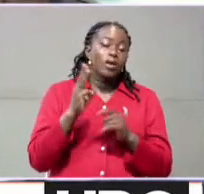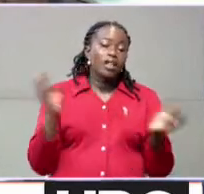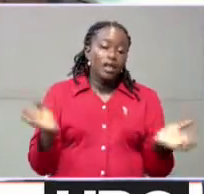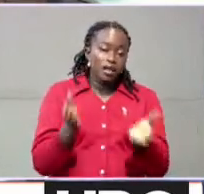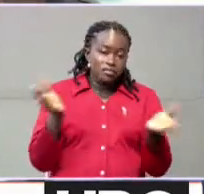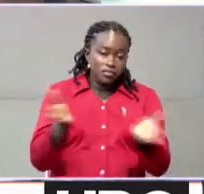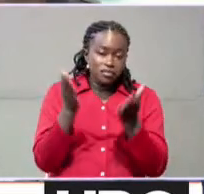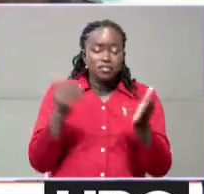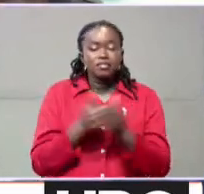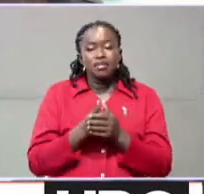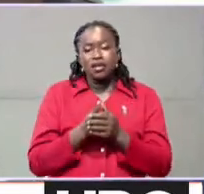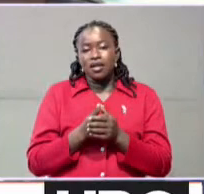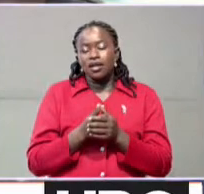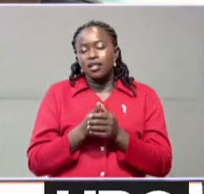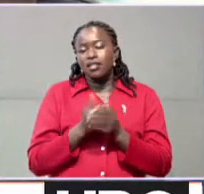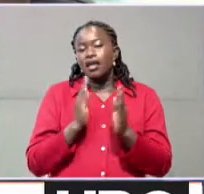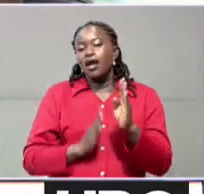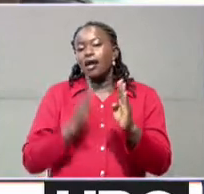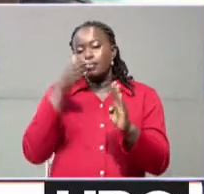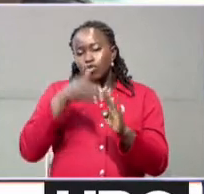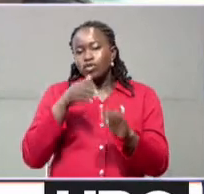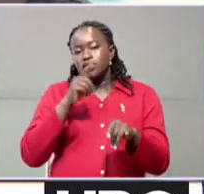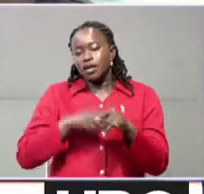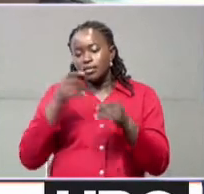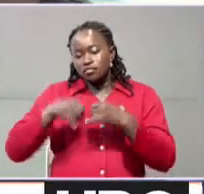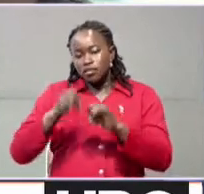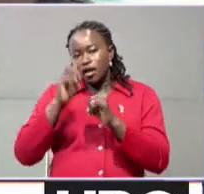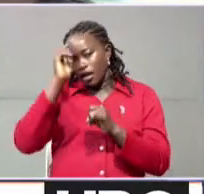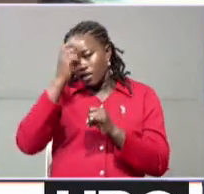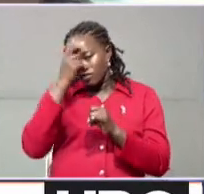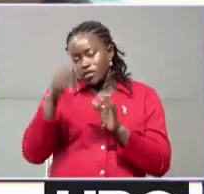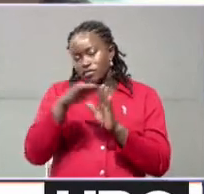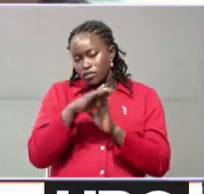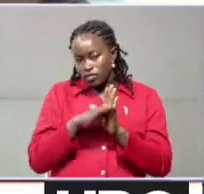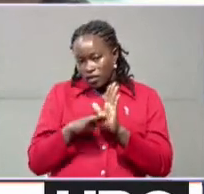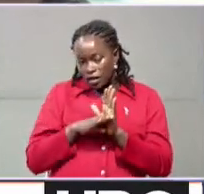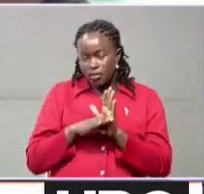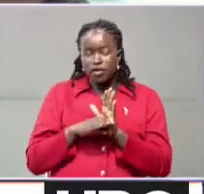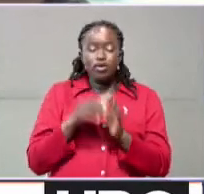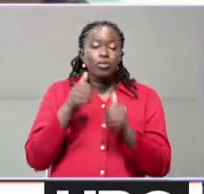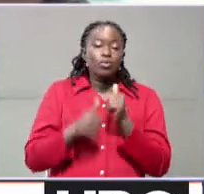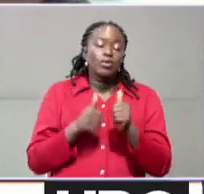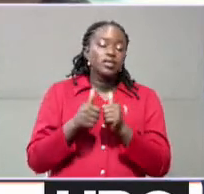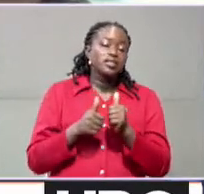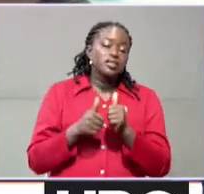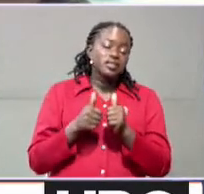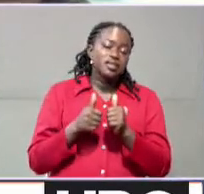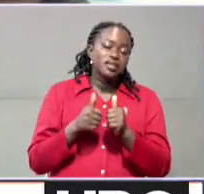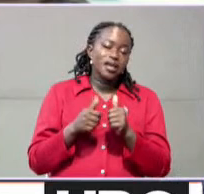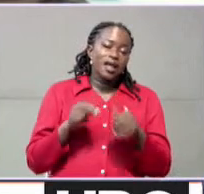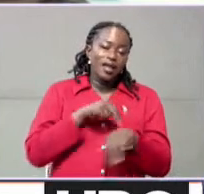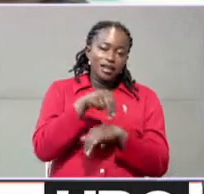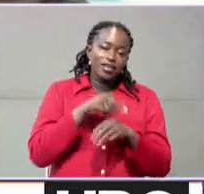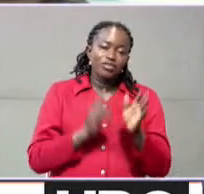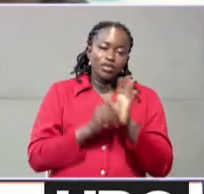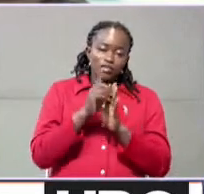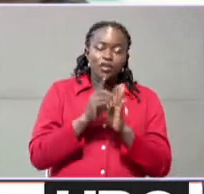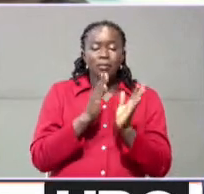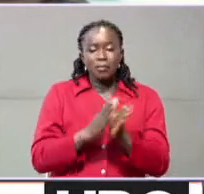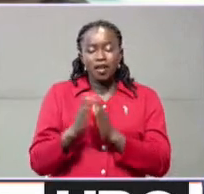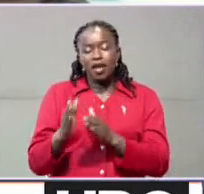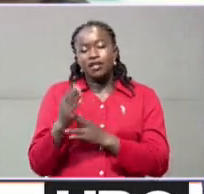the silo approach in implementing government program which the pd which national development plan